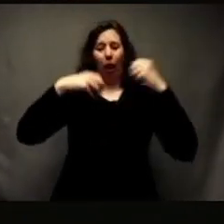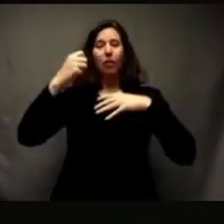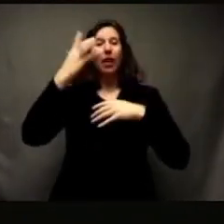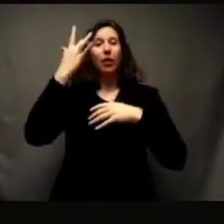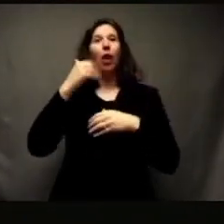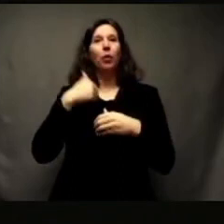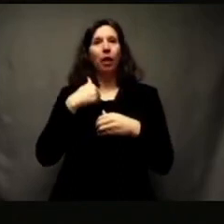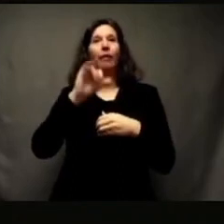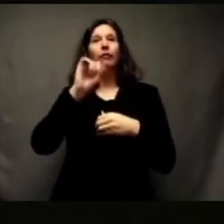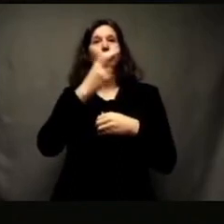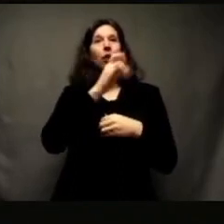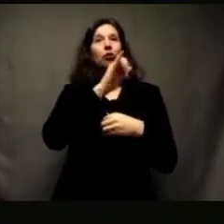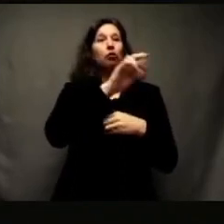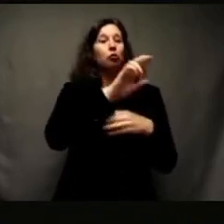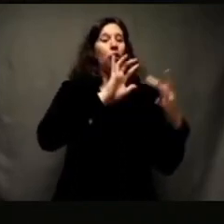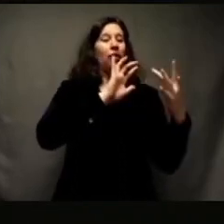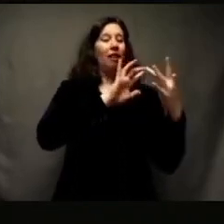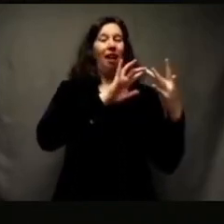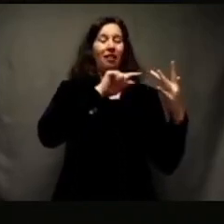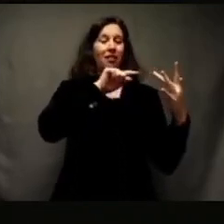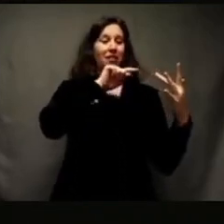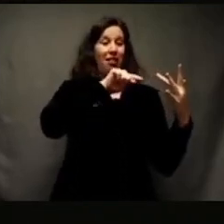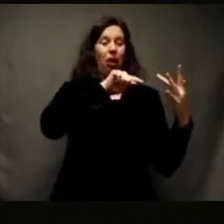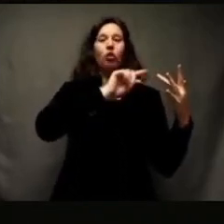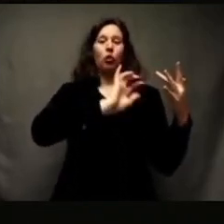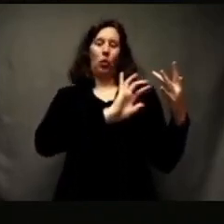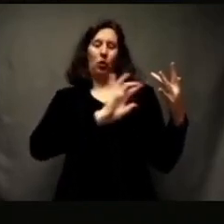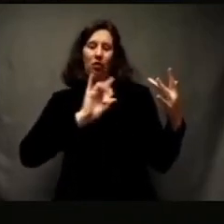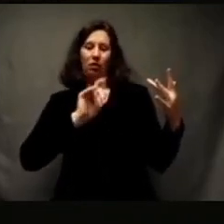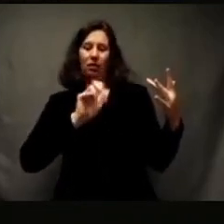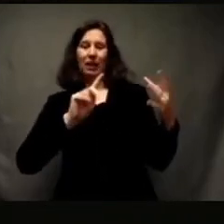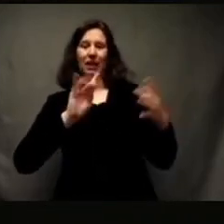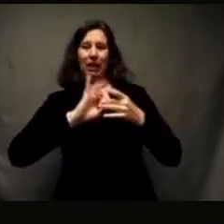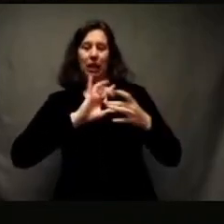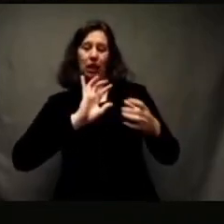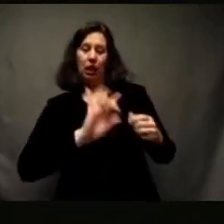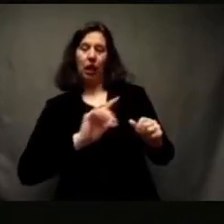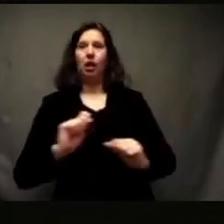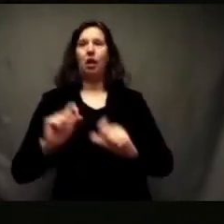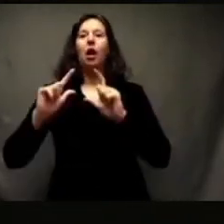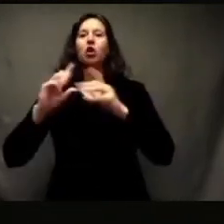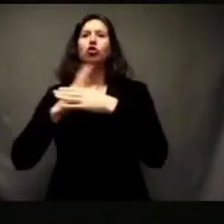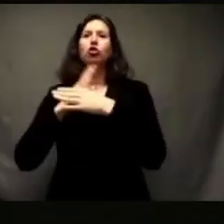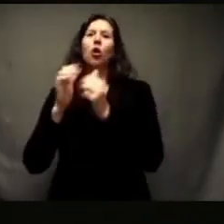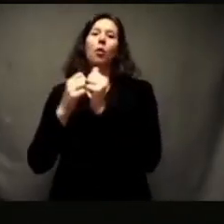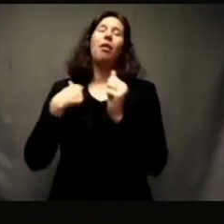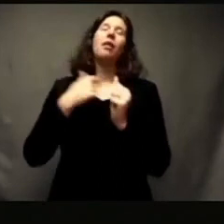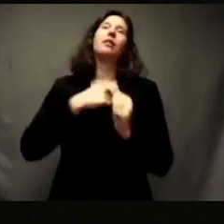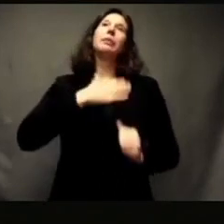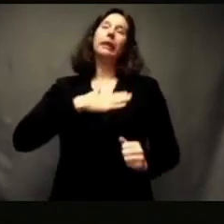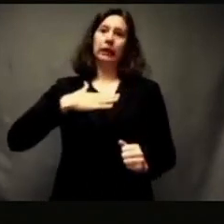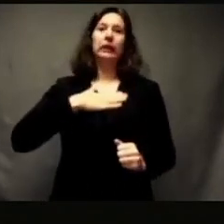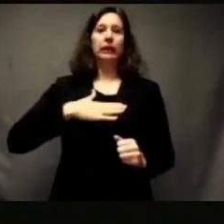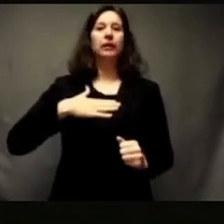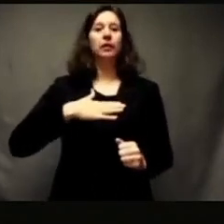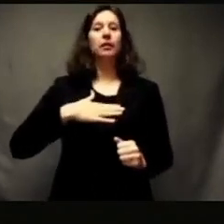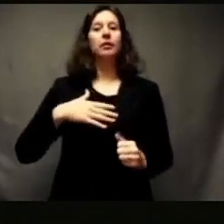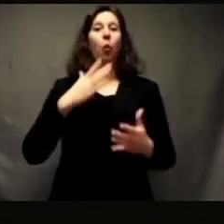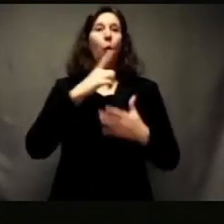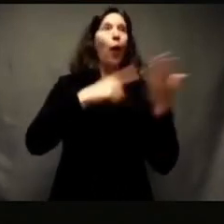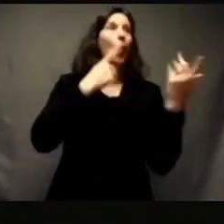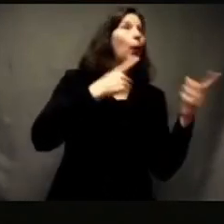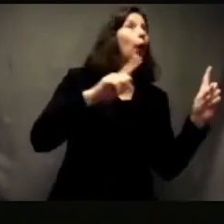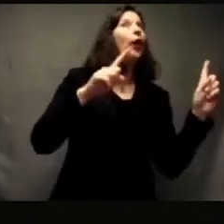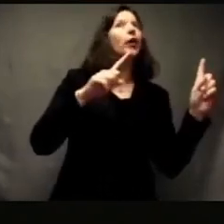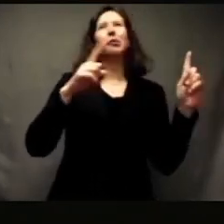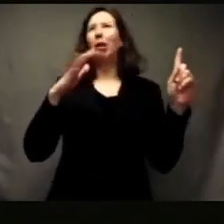Junior Connect out there. So I've put the link down at the bottom, and I'm sure Tess will be sharing it in the chat as well. So we encourage,